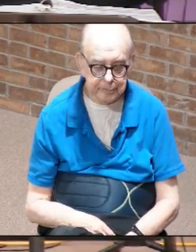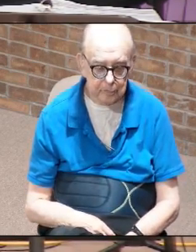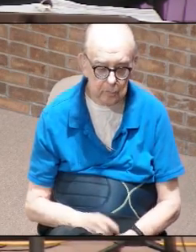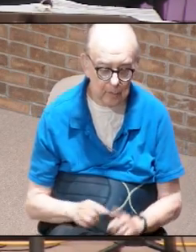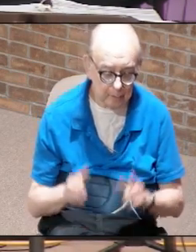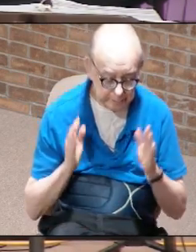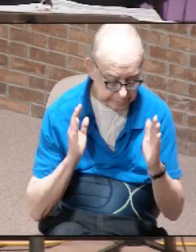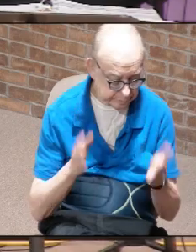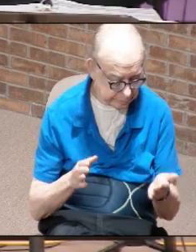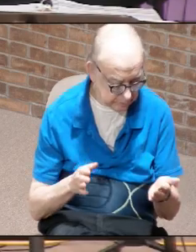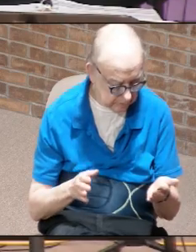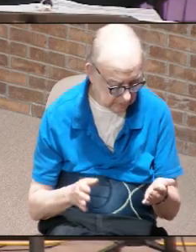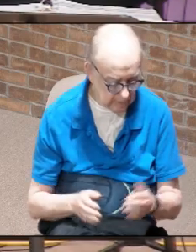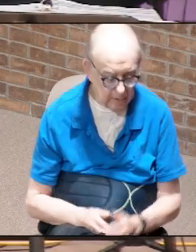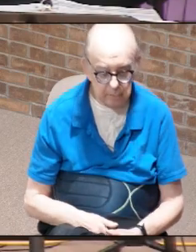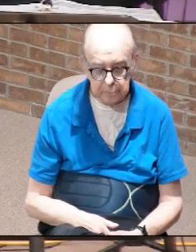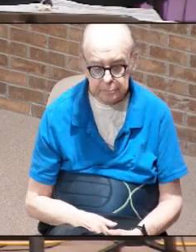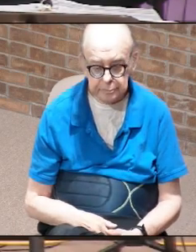But listen,